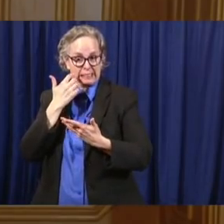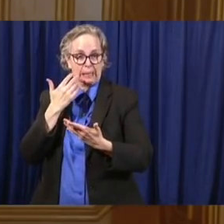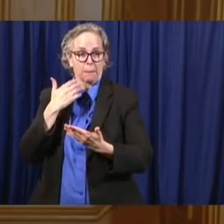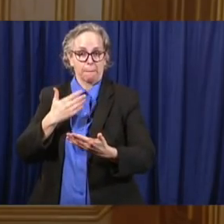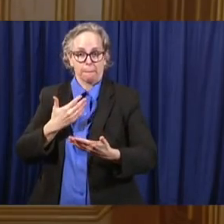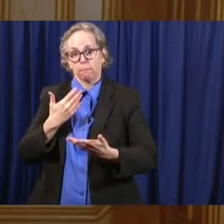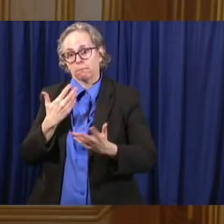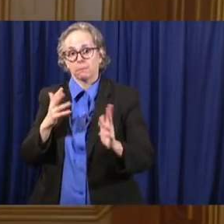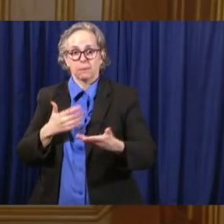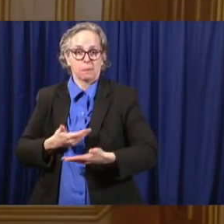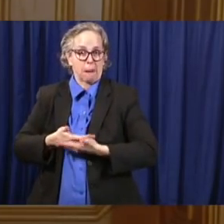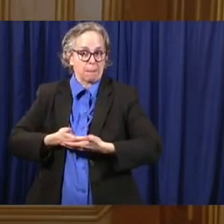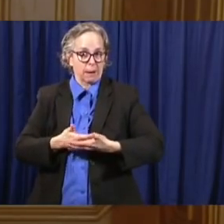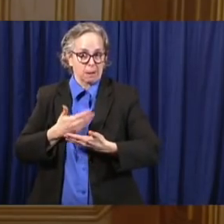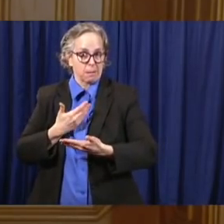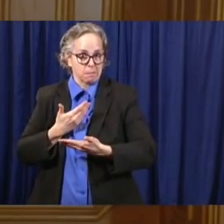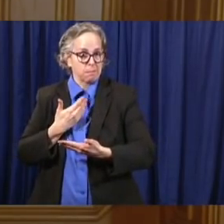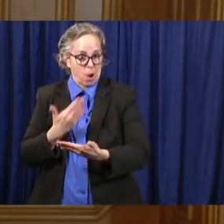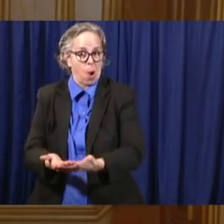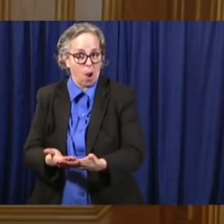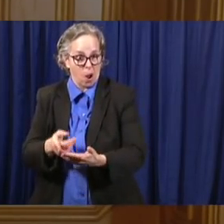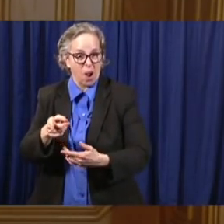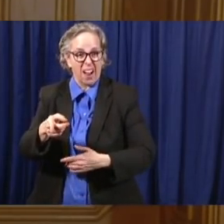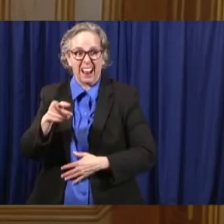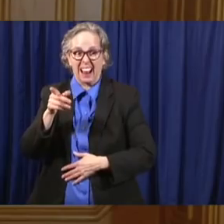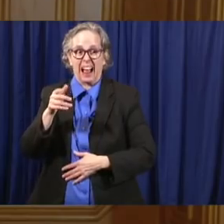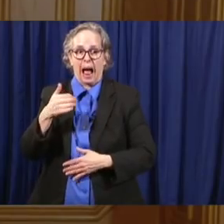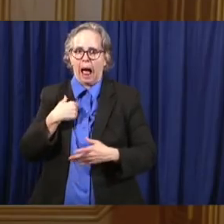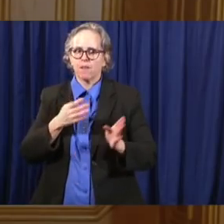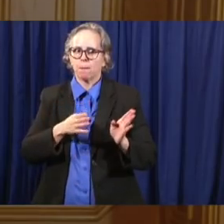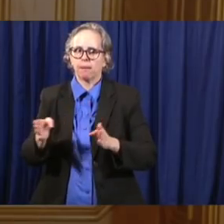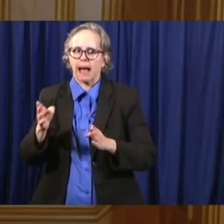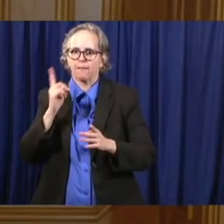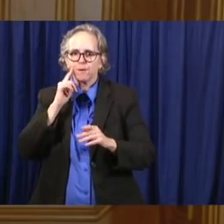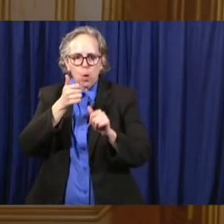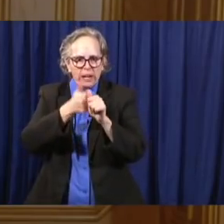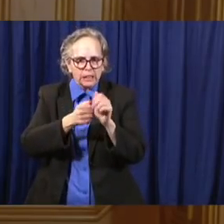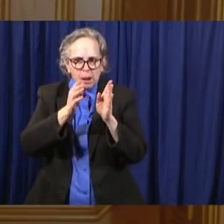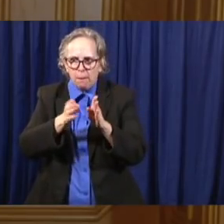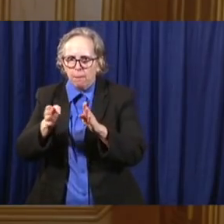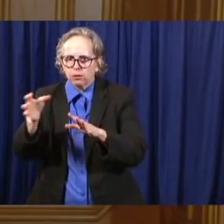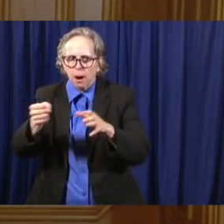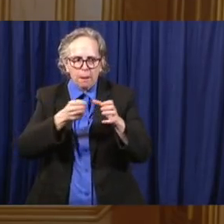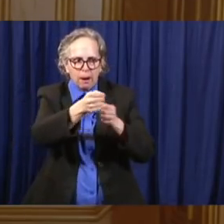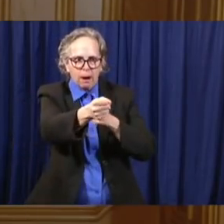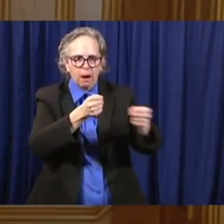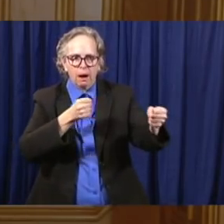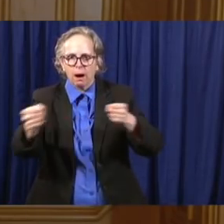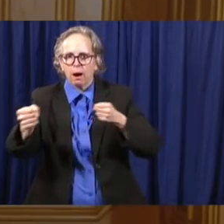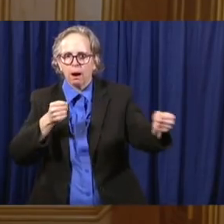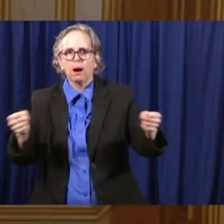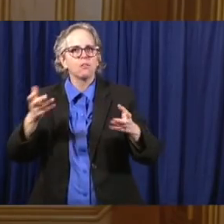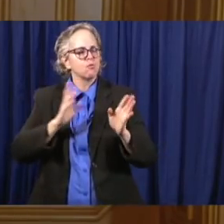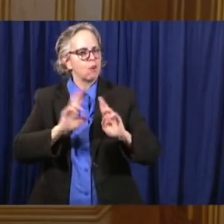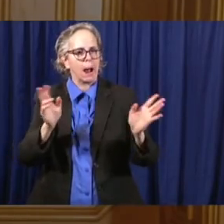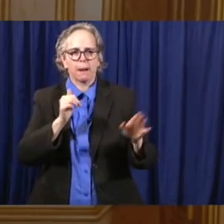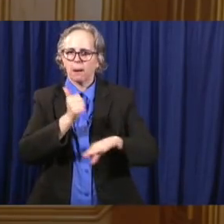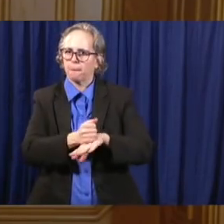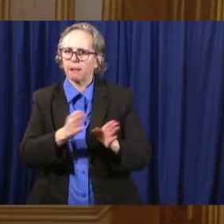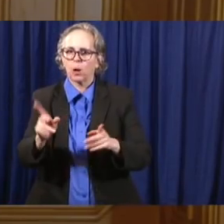been assured that each one of them, there's a plan. There's a plan in place. There's a place for them to go, and that would be